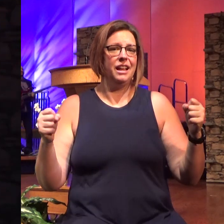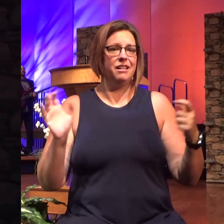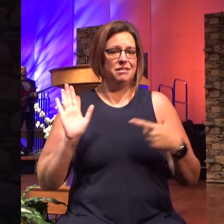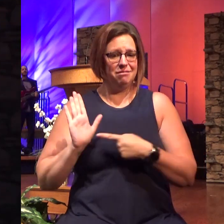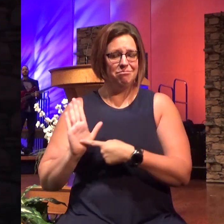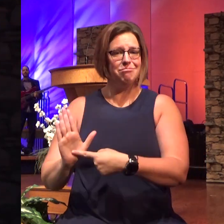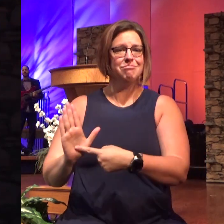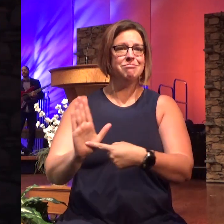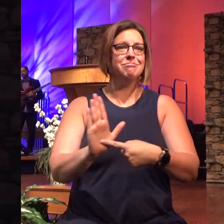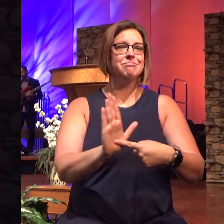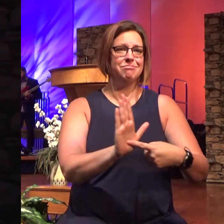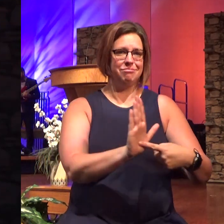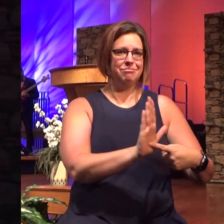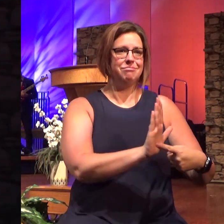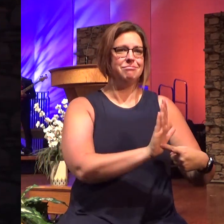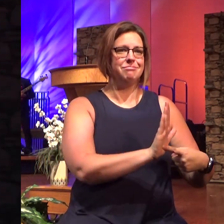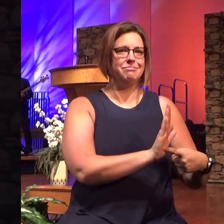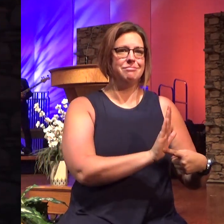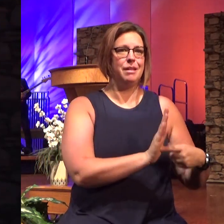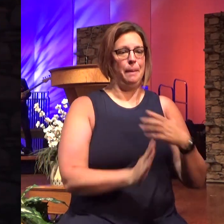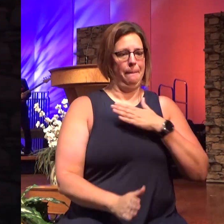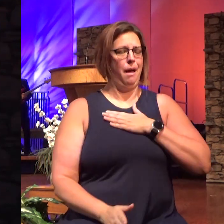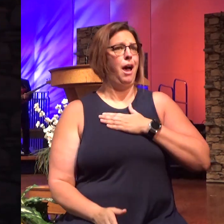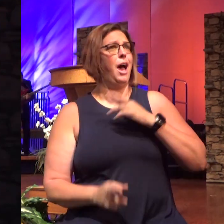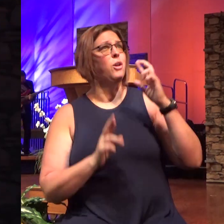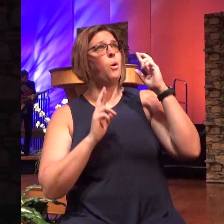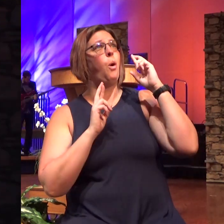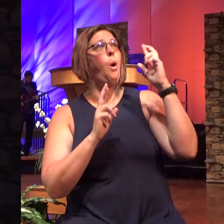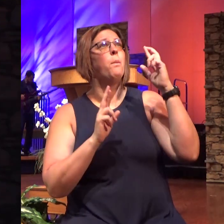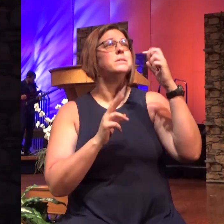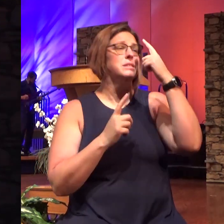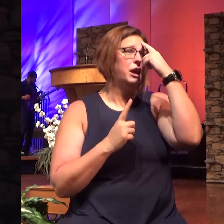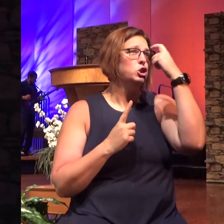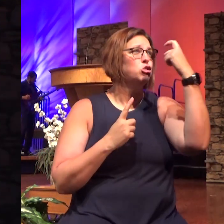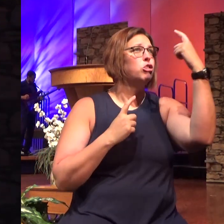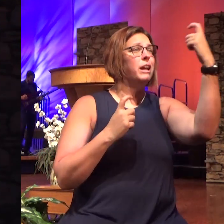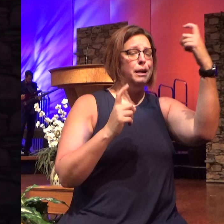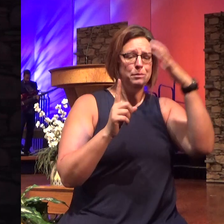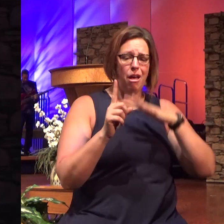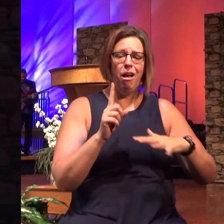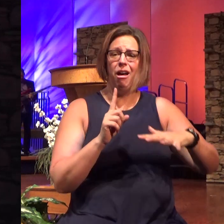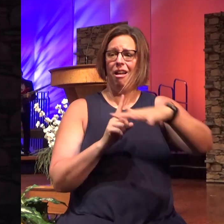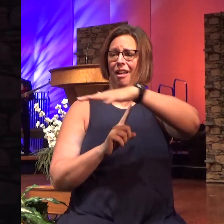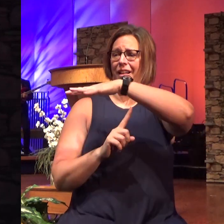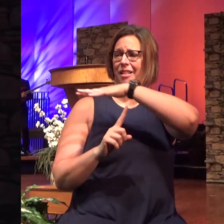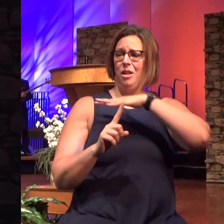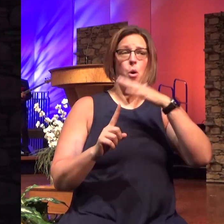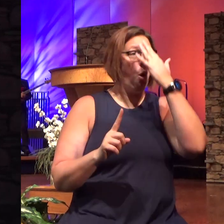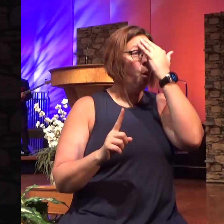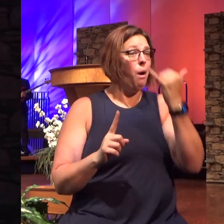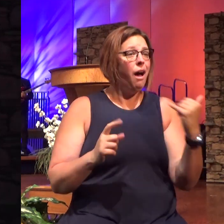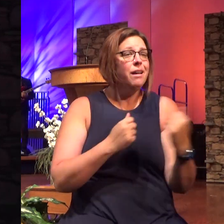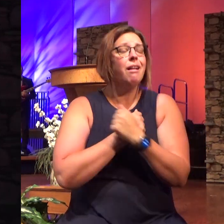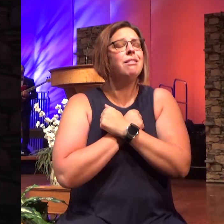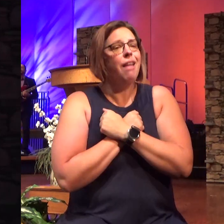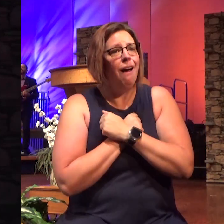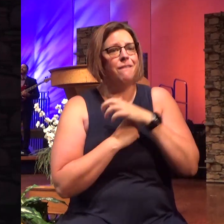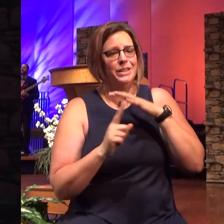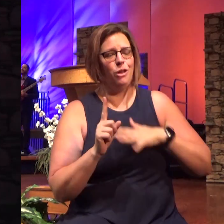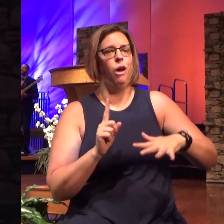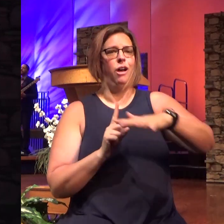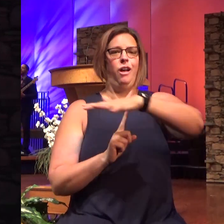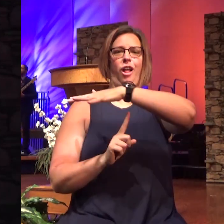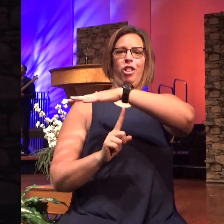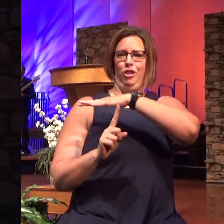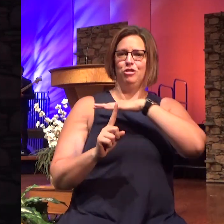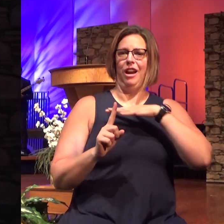revealed. My hopes and dreams surround me, 'cause love is all around me. It